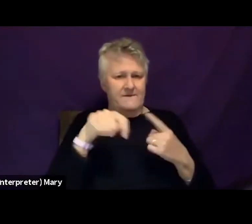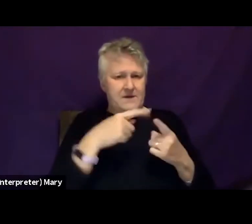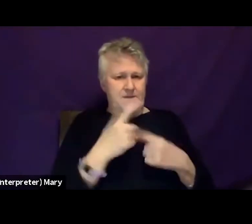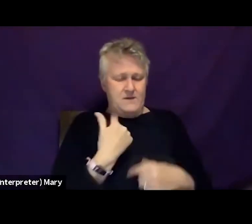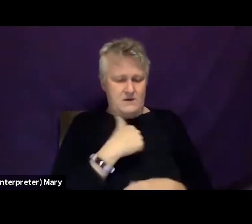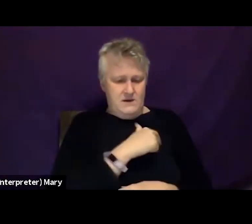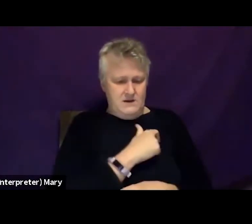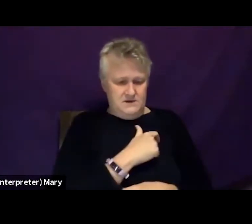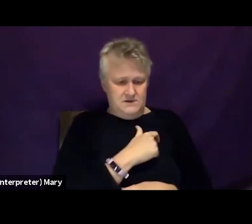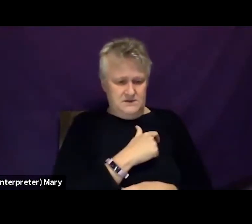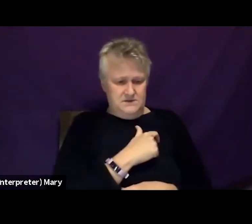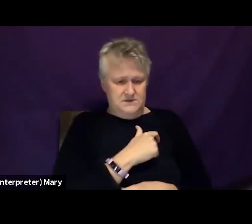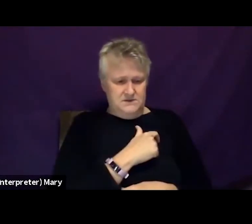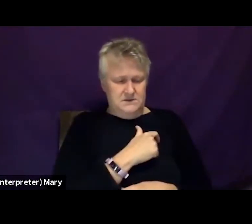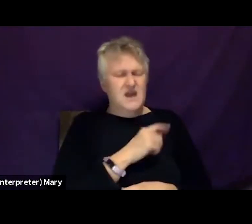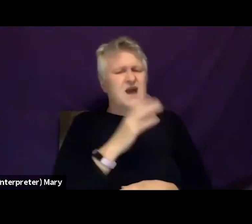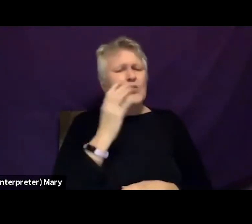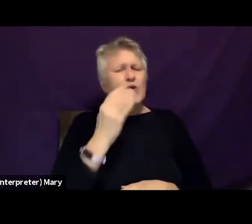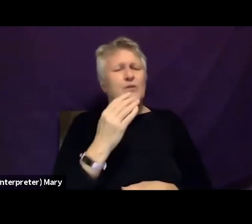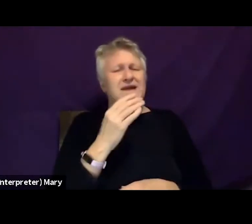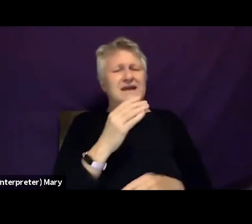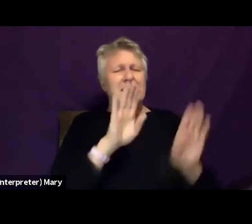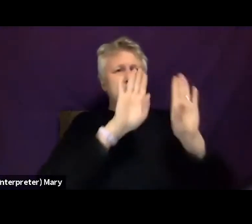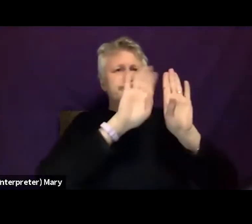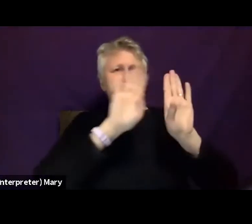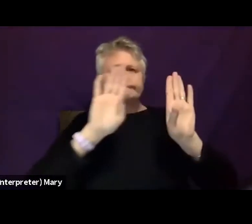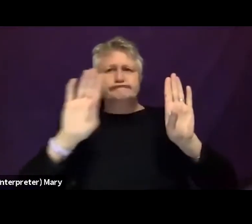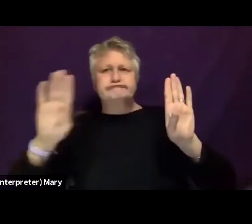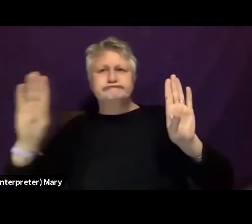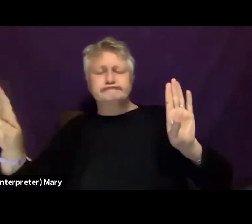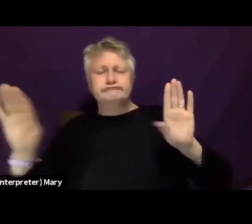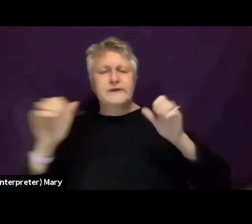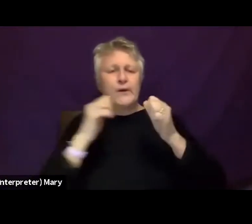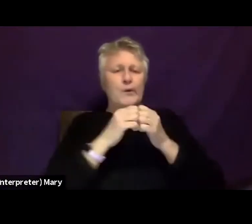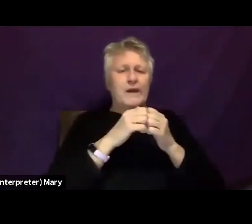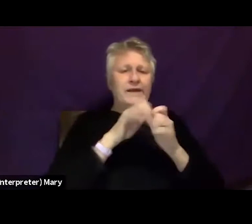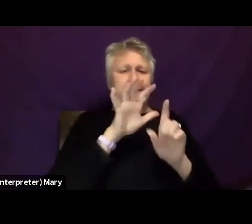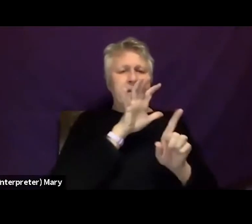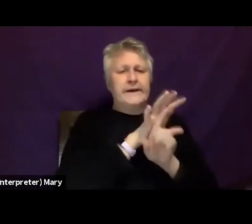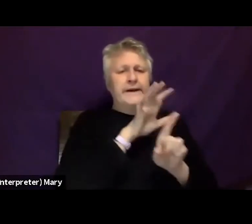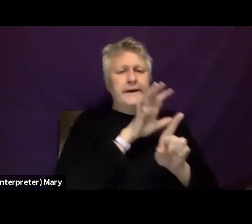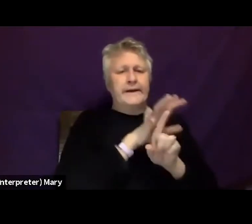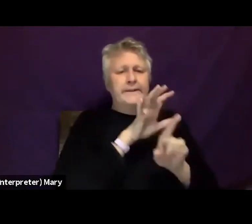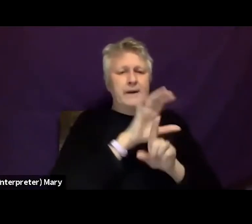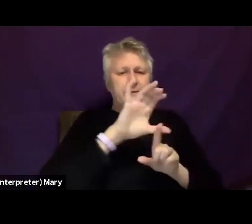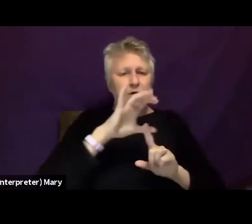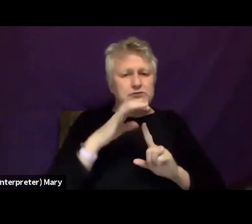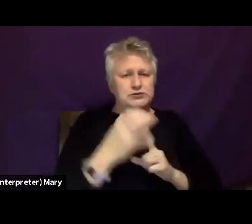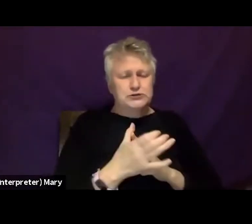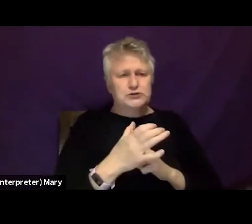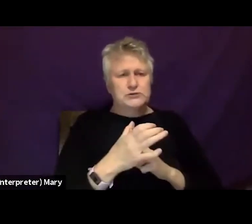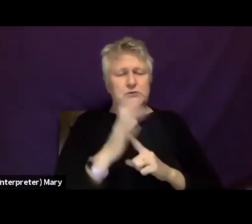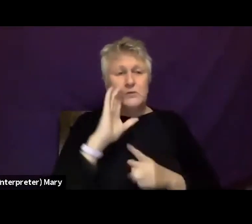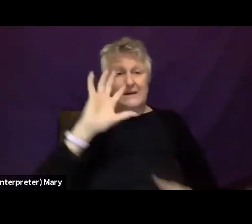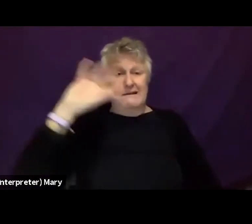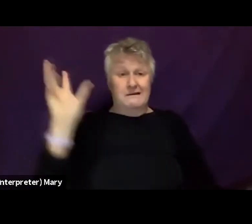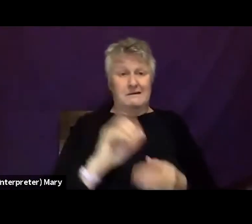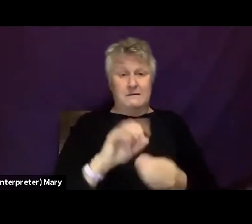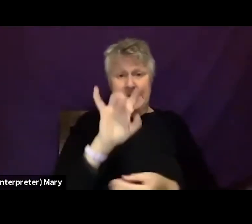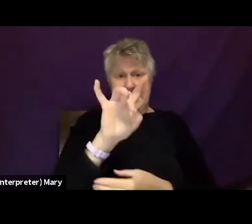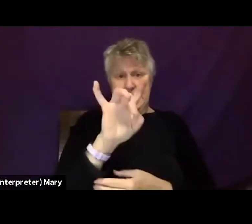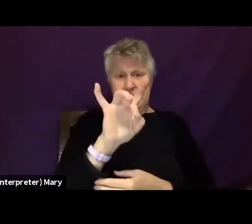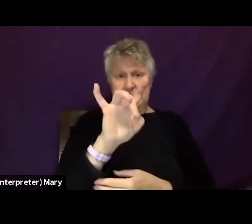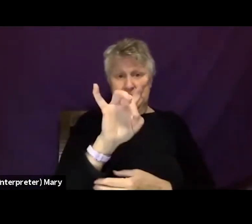pop culture monsters and villains in it. And it's going to be a series of 8 pictures that are in a circle around